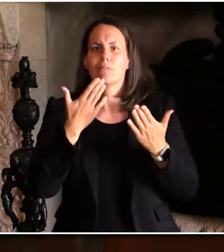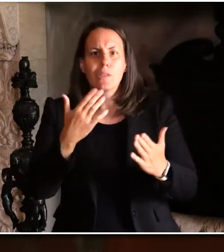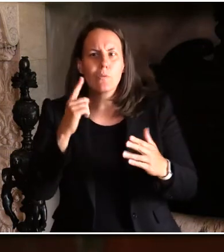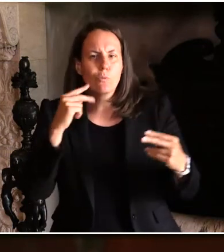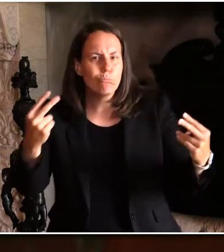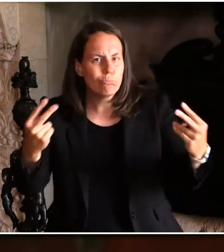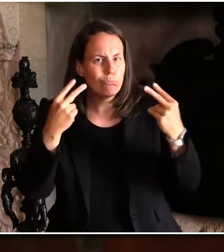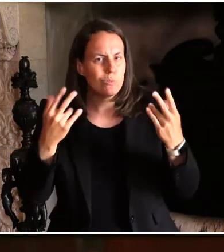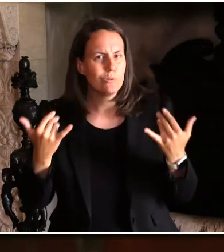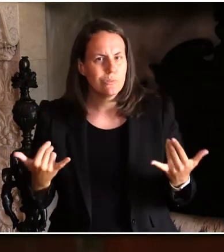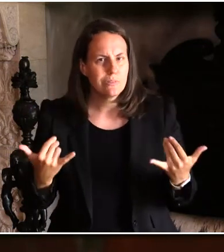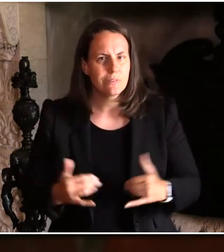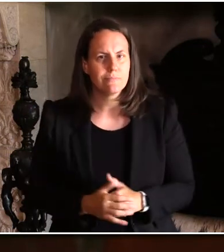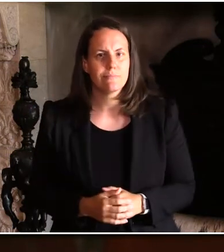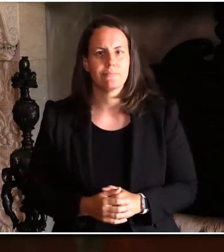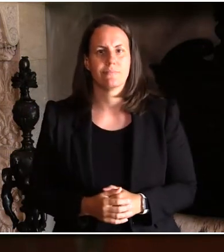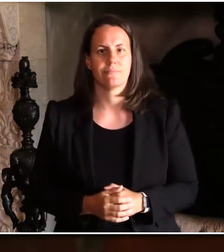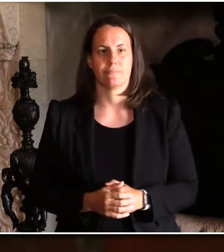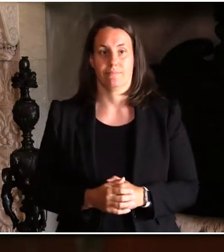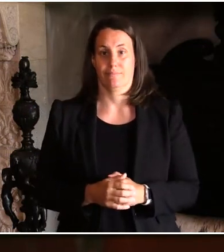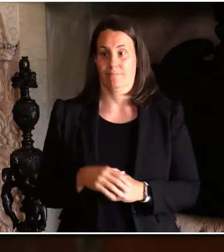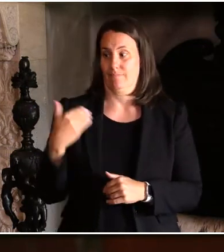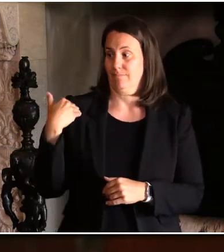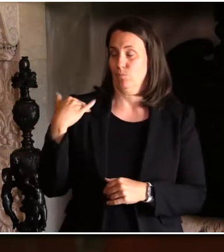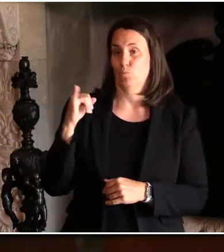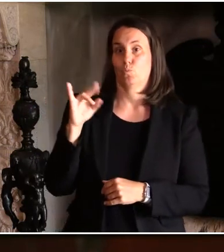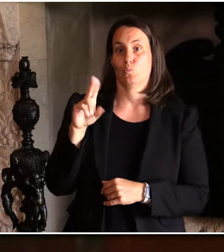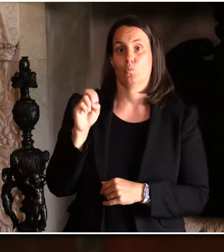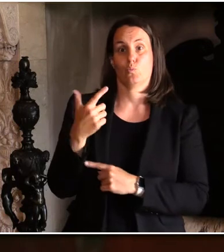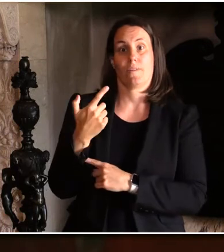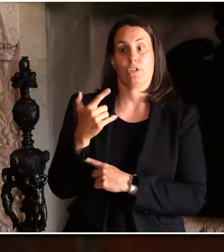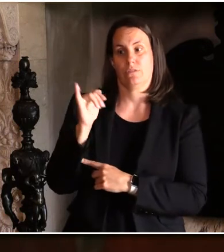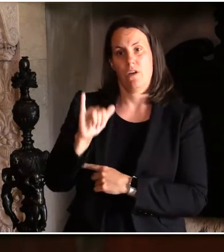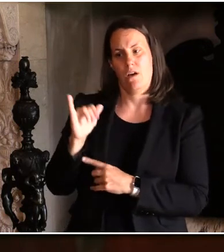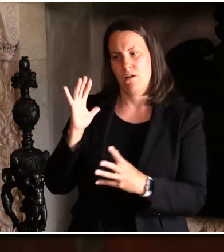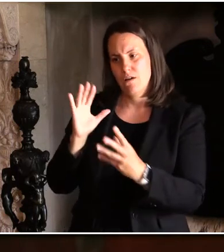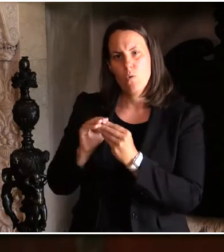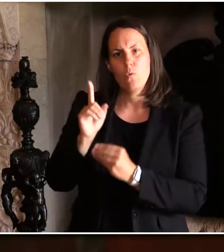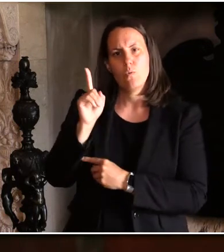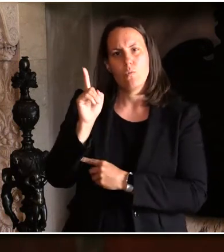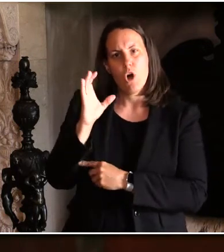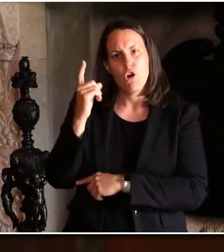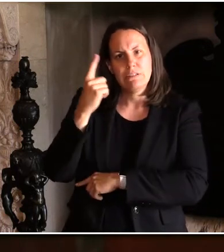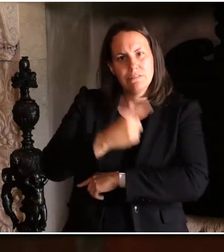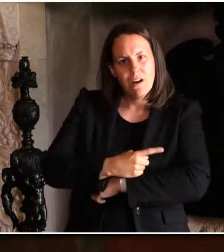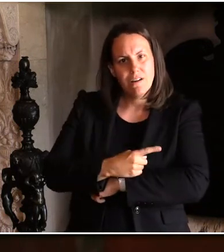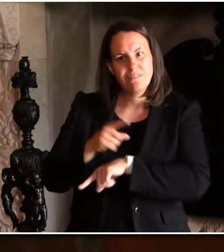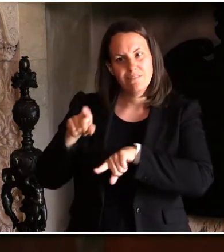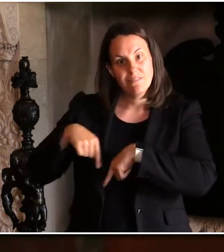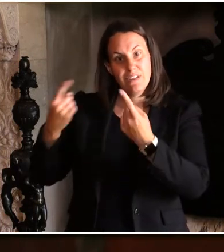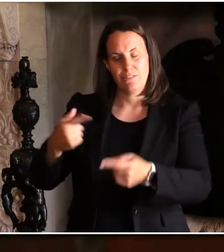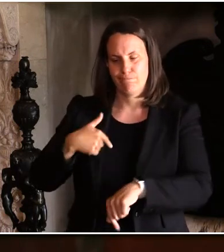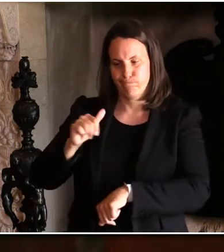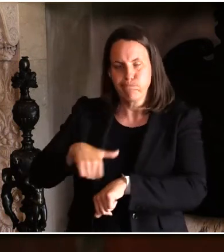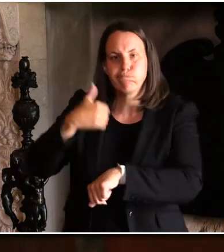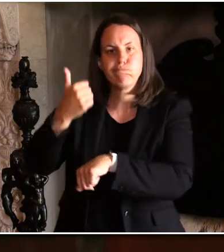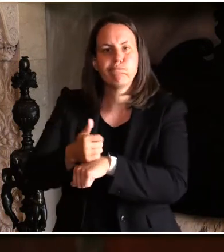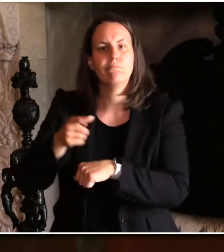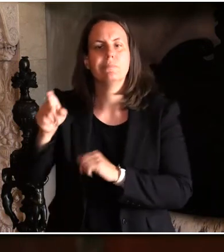June 21st marked the 100th day that the State Emergency Operations Center has been activated for the